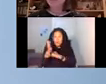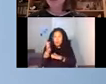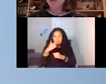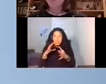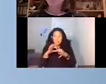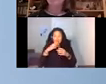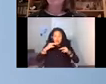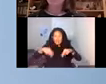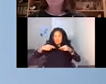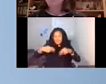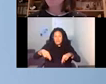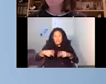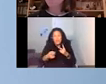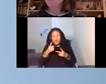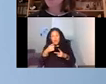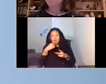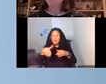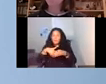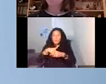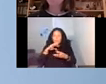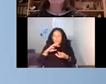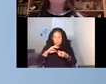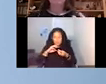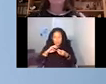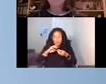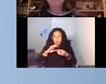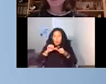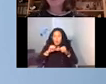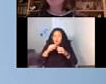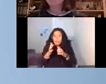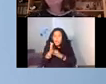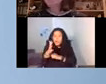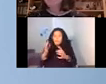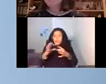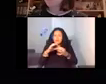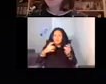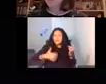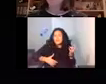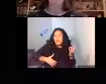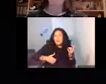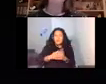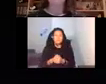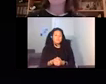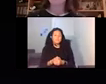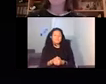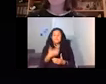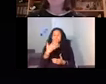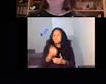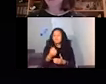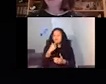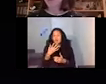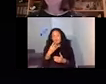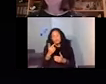dancing, and another of our members combined it with her guitar playing. We have a number of